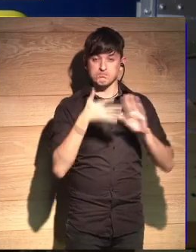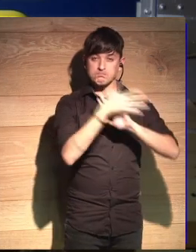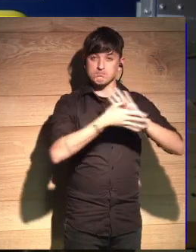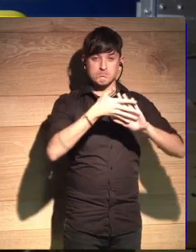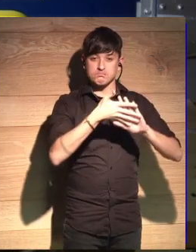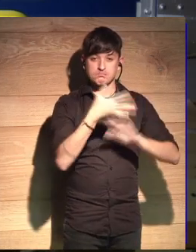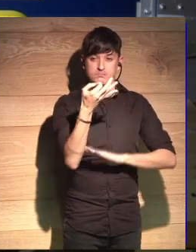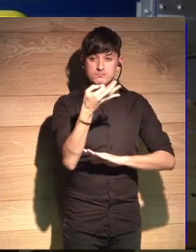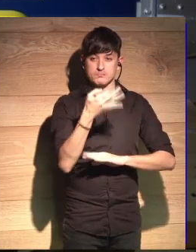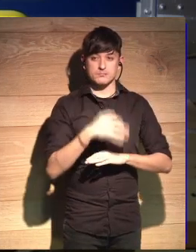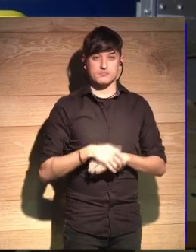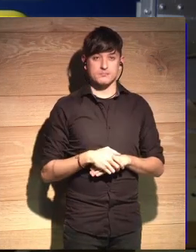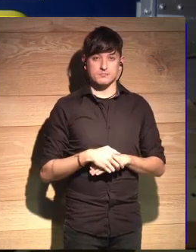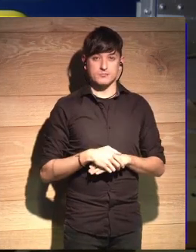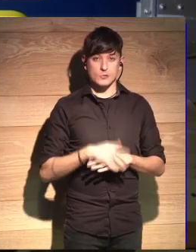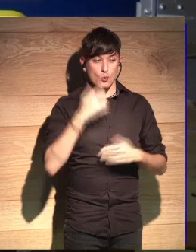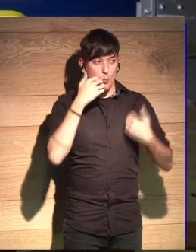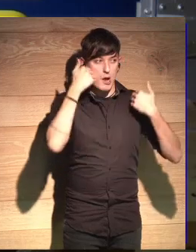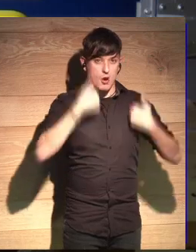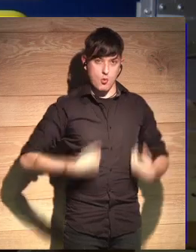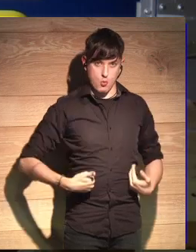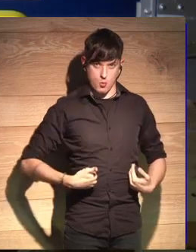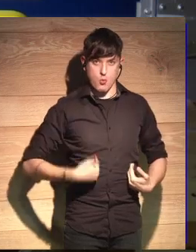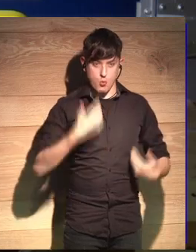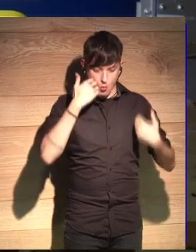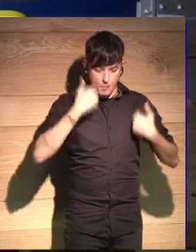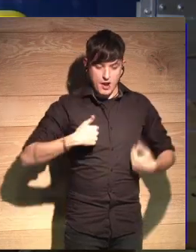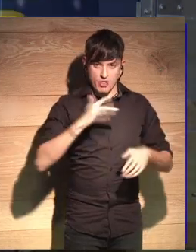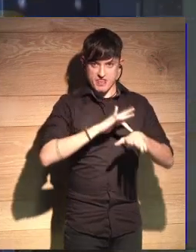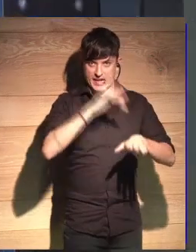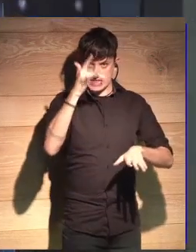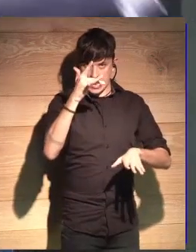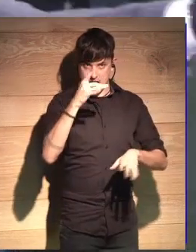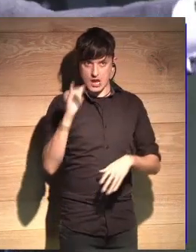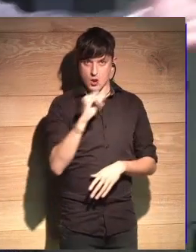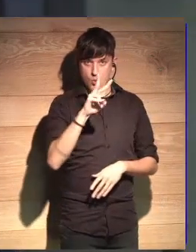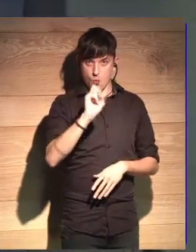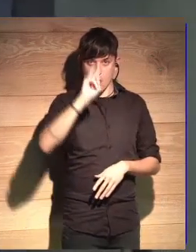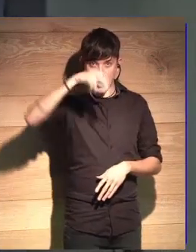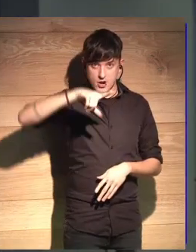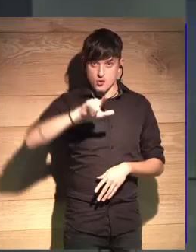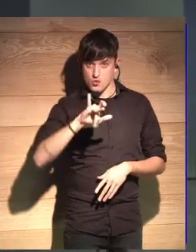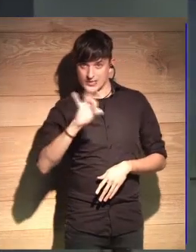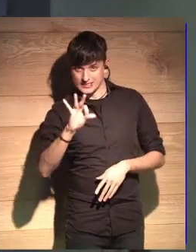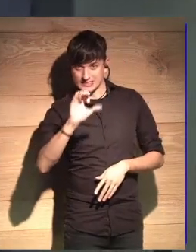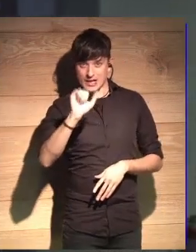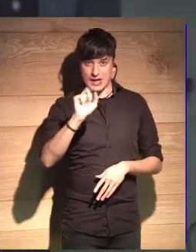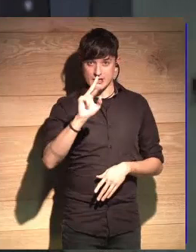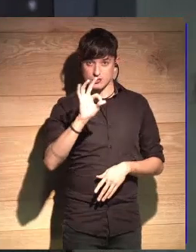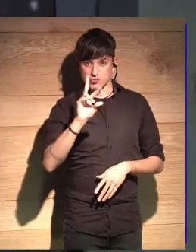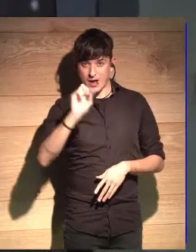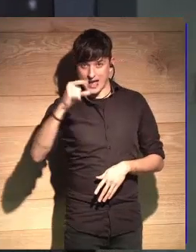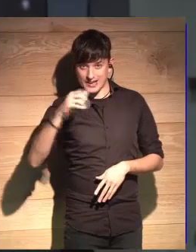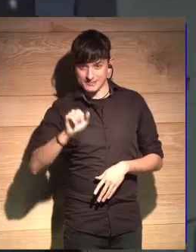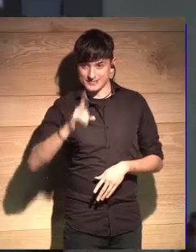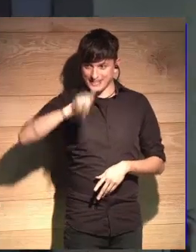second session was devoted to the human, digital human. And we have had